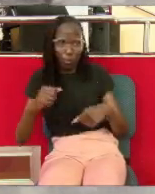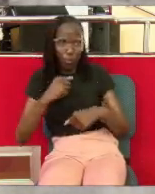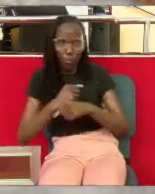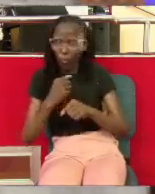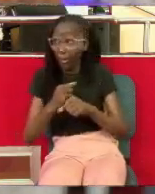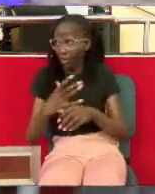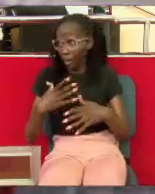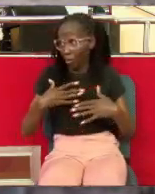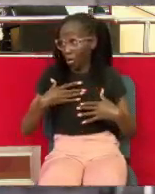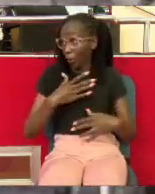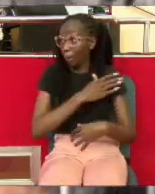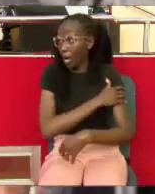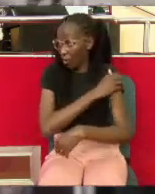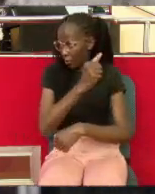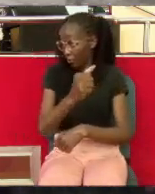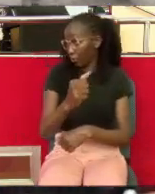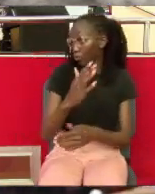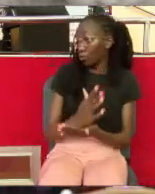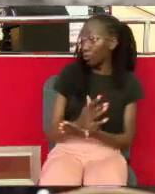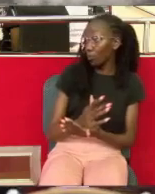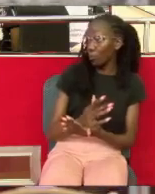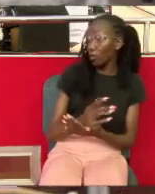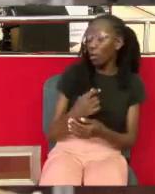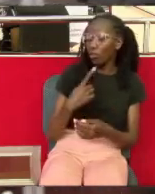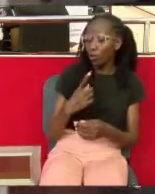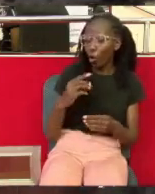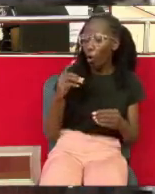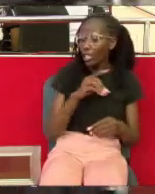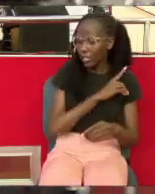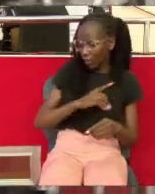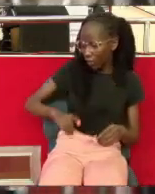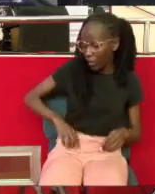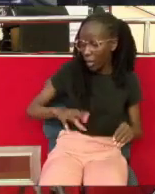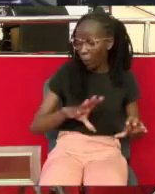Even the small stones that he picked from the brook,